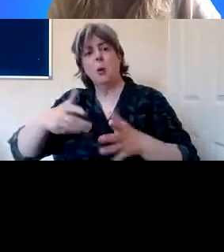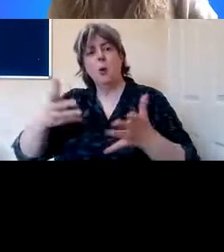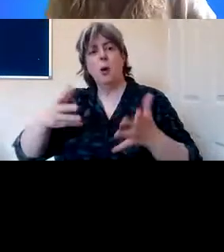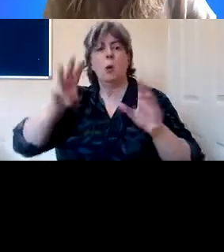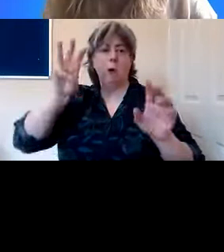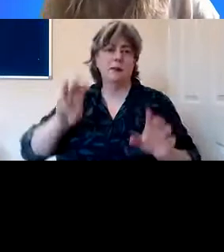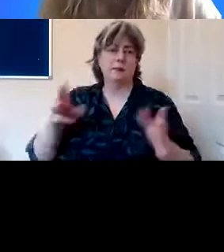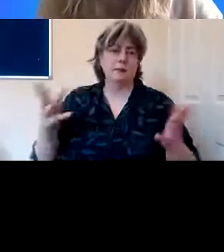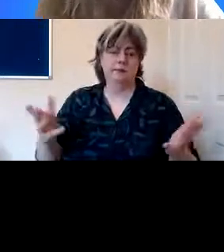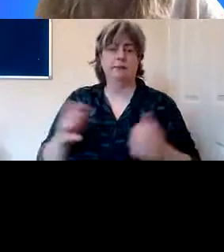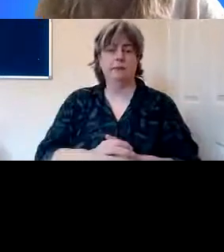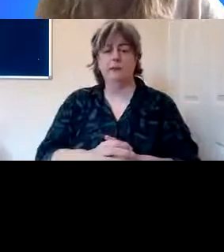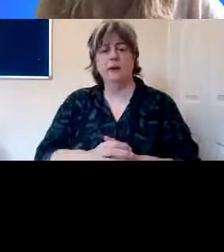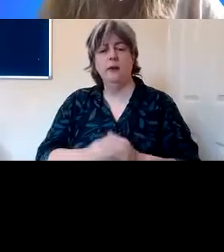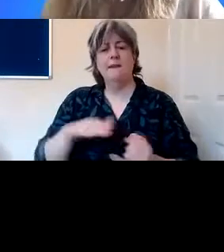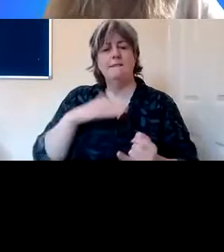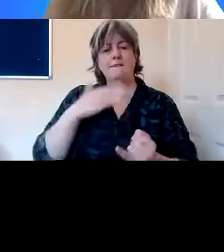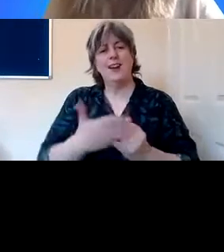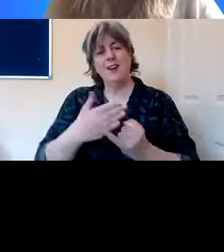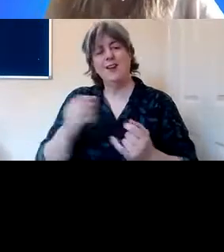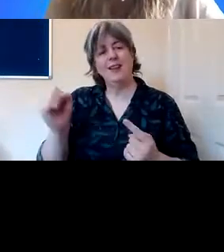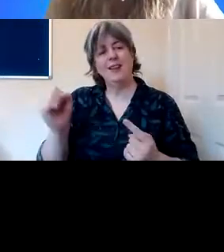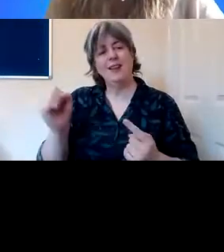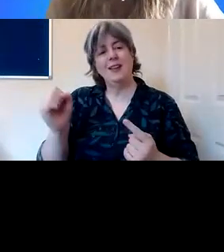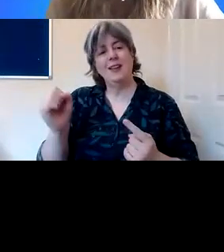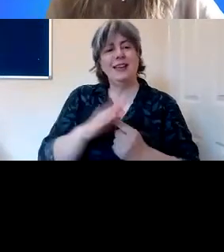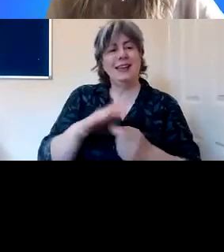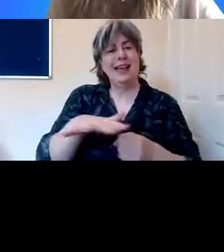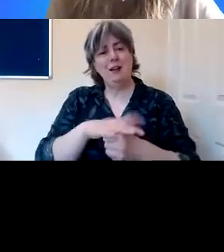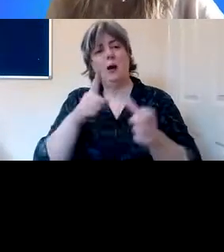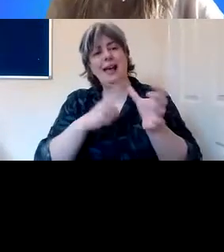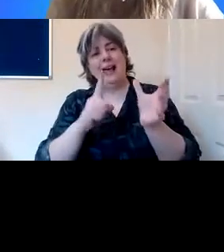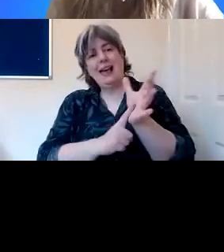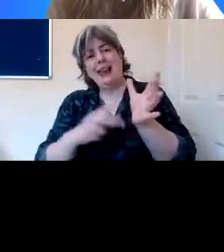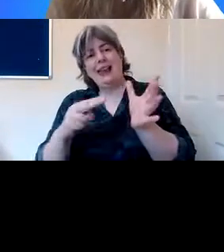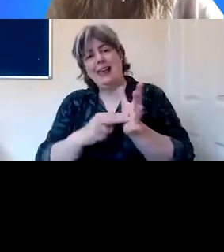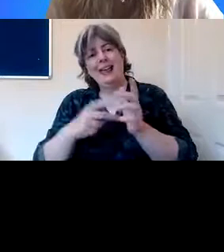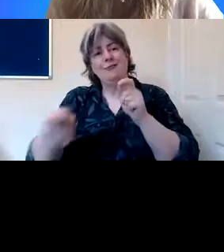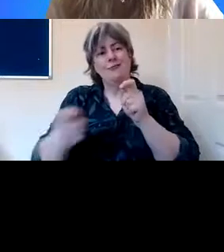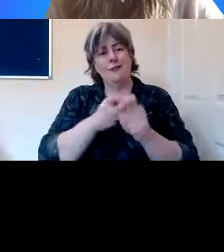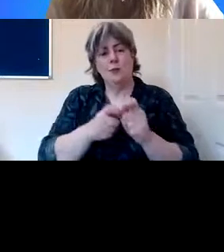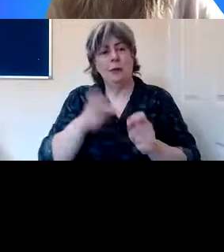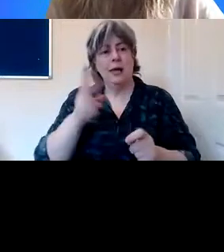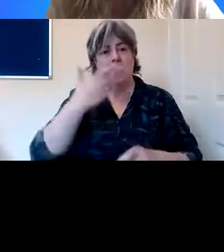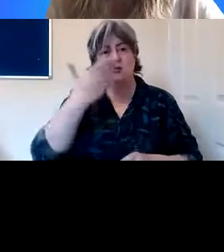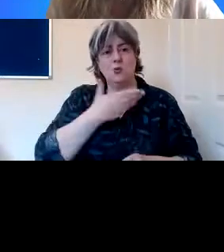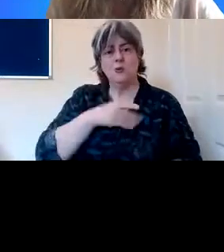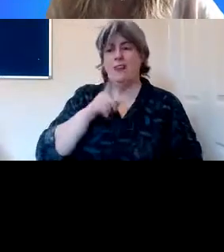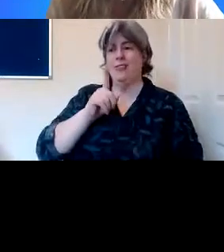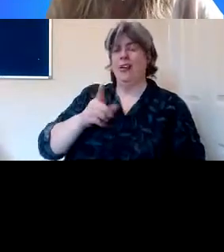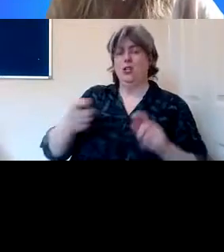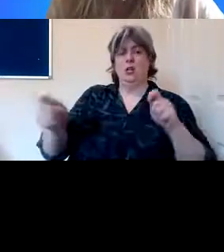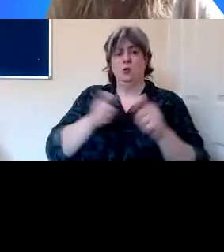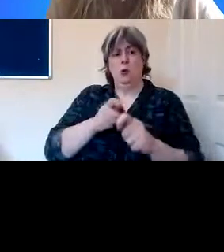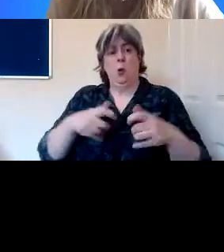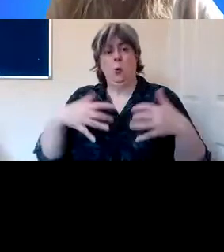area is ALN reform. Again, it's an enormous change for schools, and COVID has